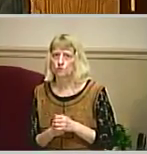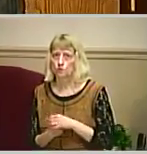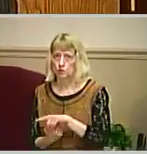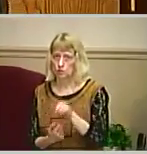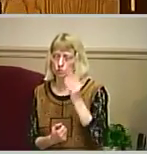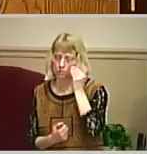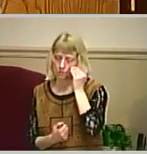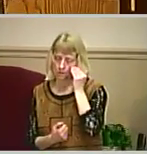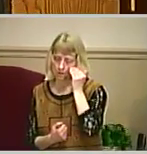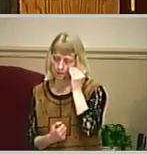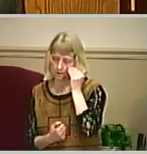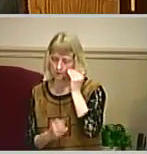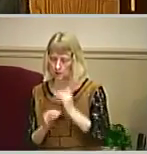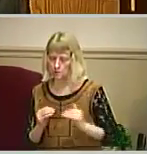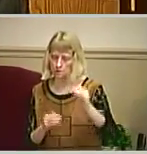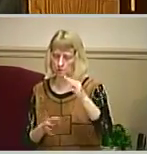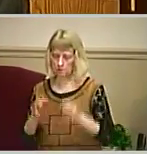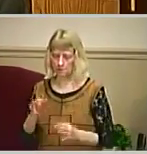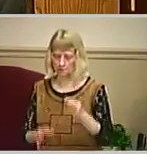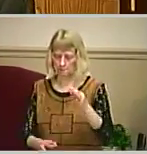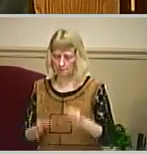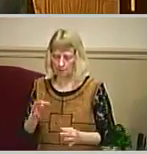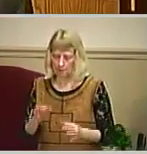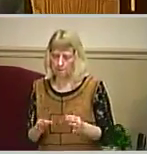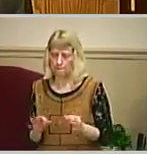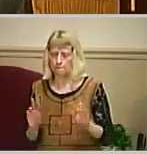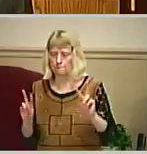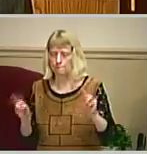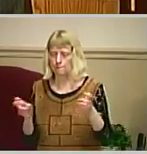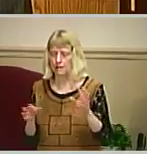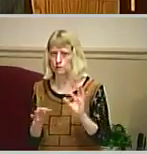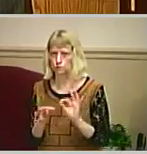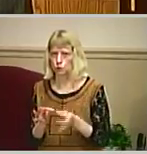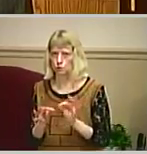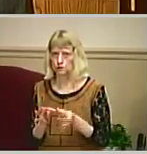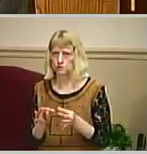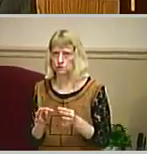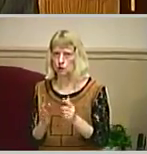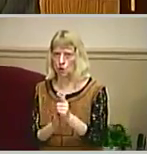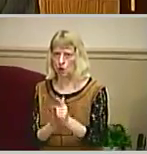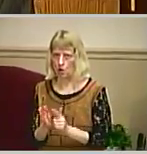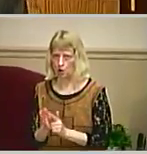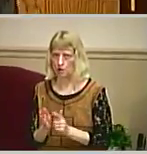You know, it's the Supreme Court that interprets the law.